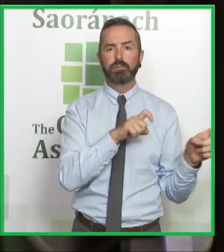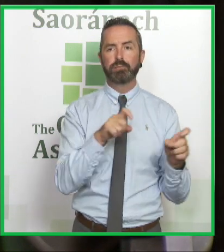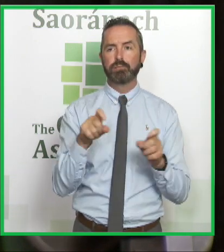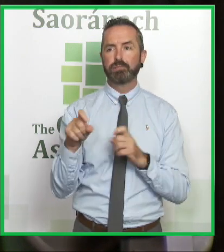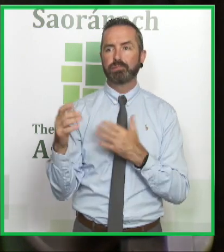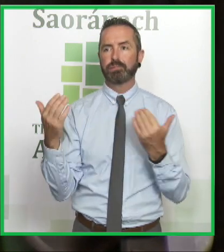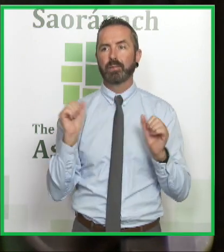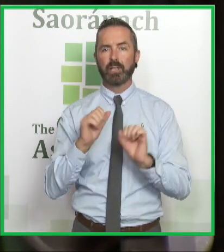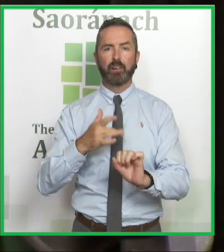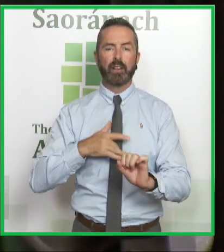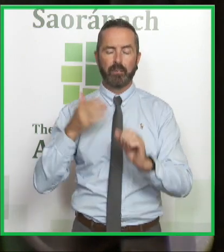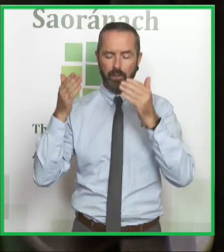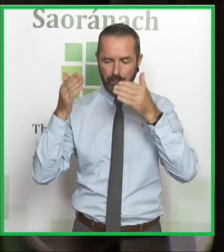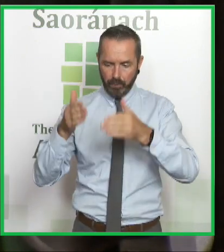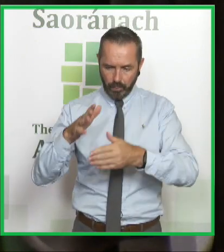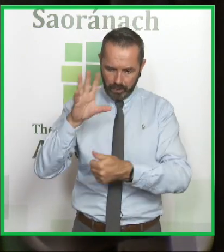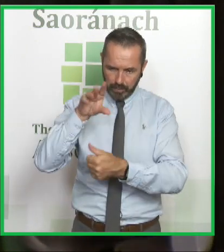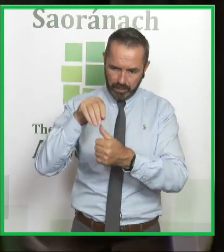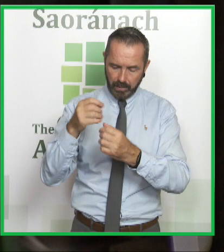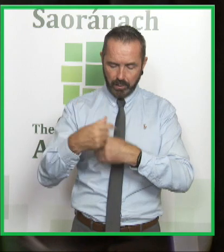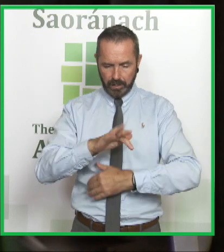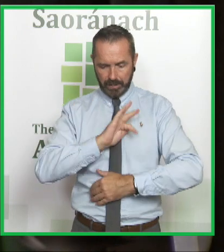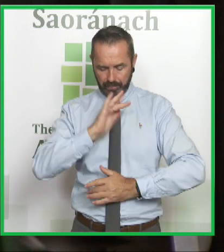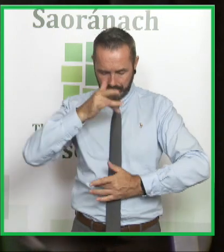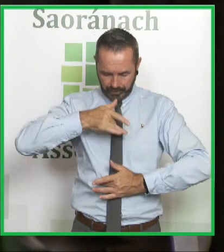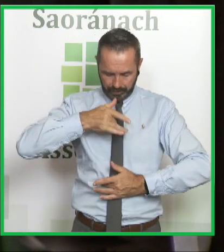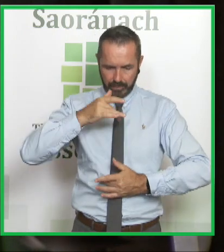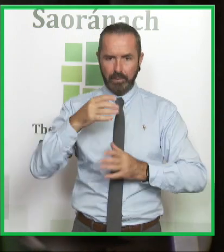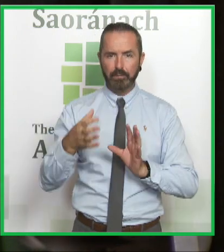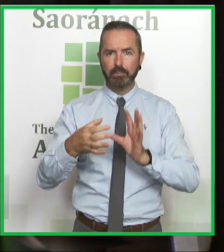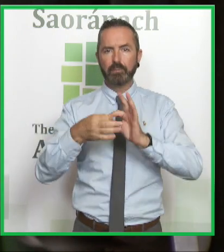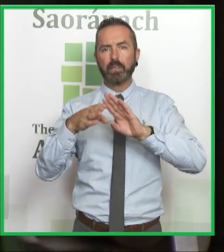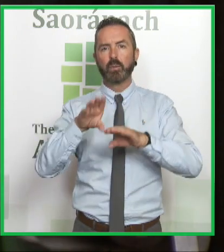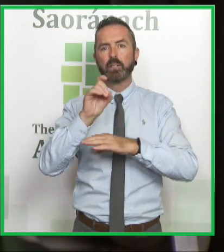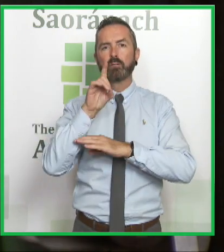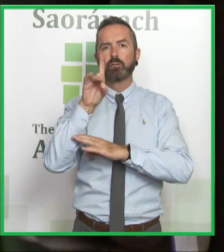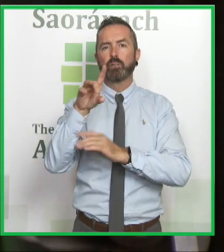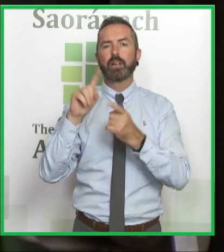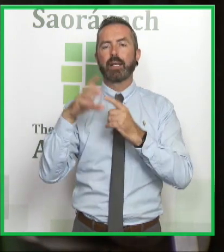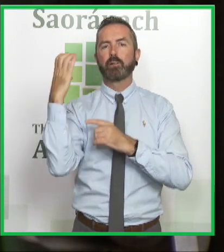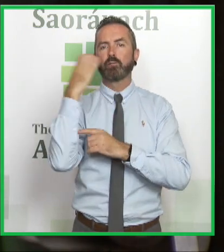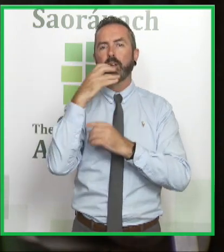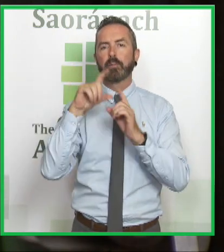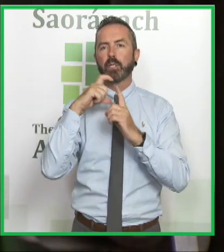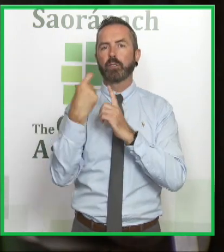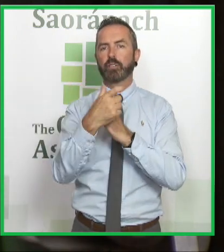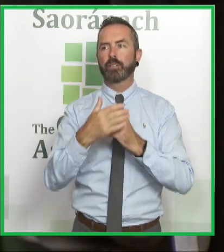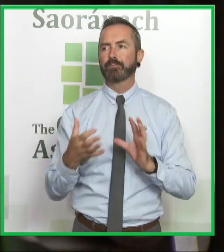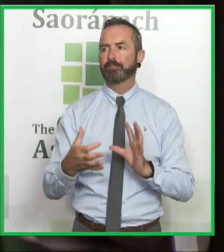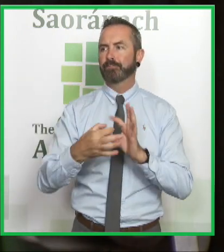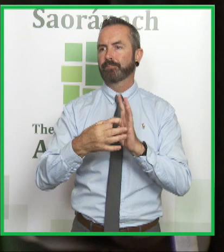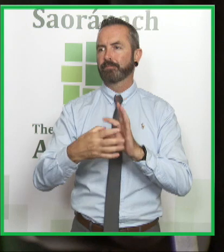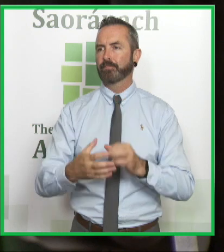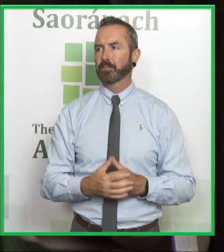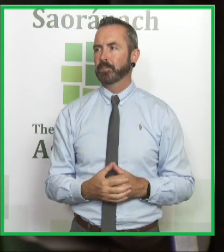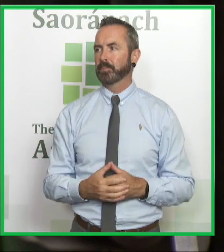as if their entire life focus and sense of self can become enmeshed within a drug and crime culture. For